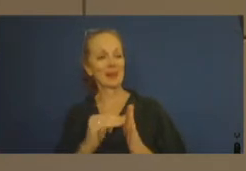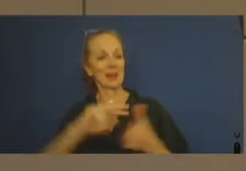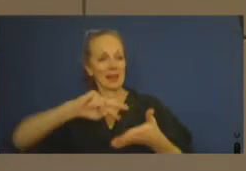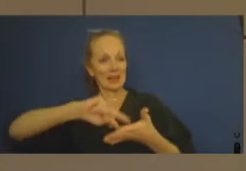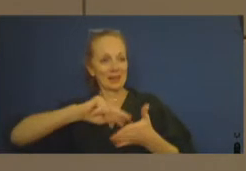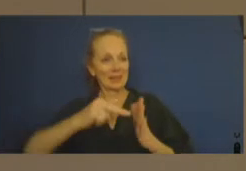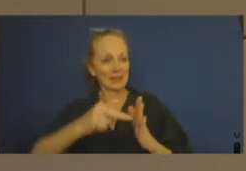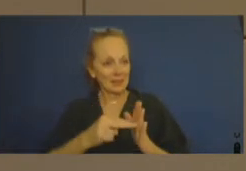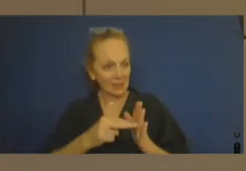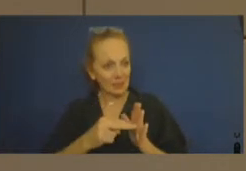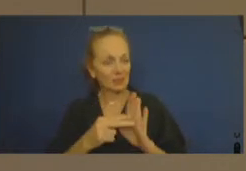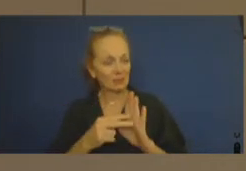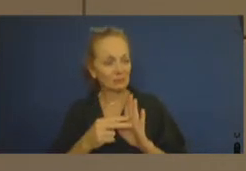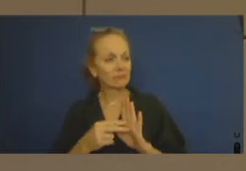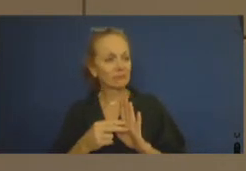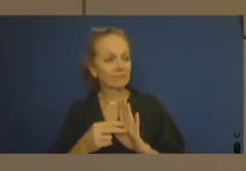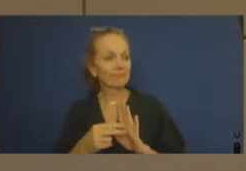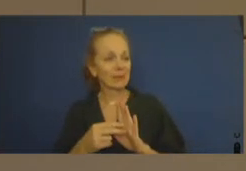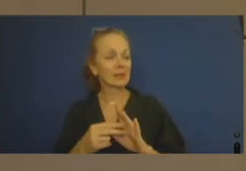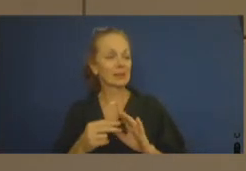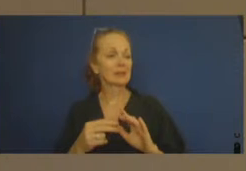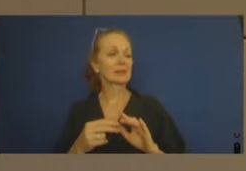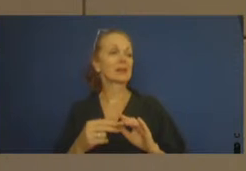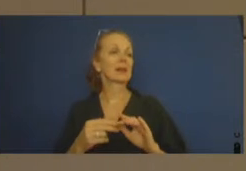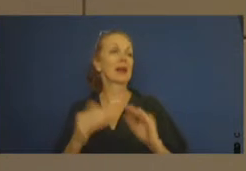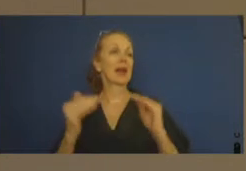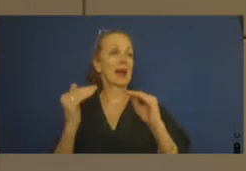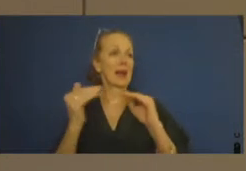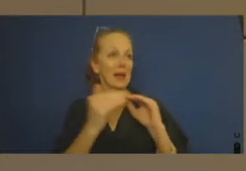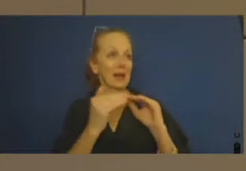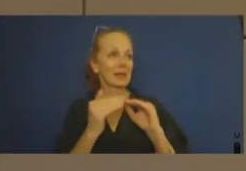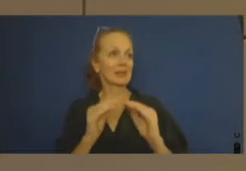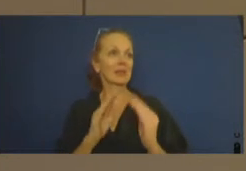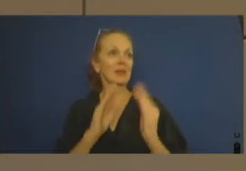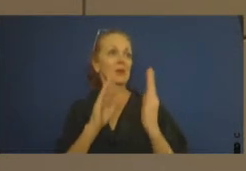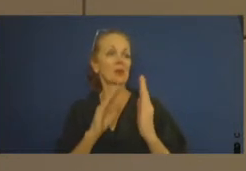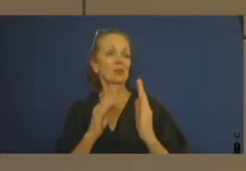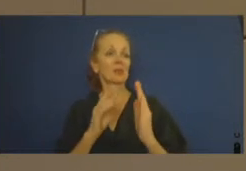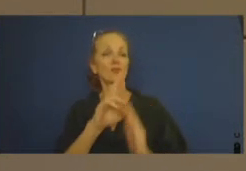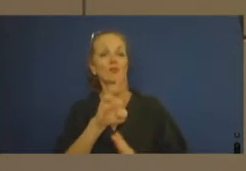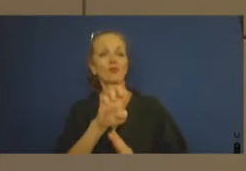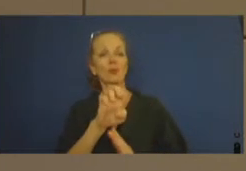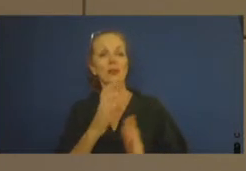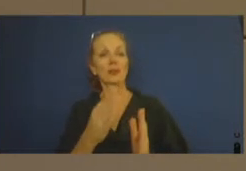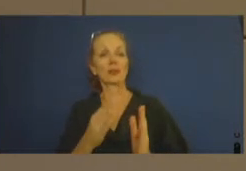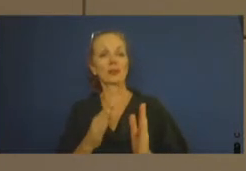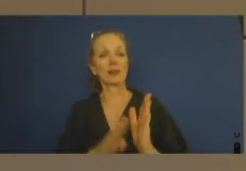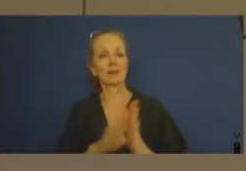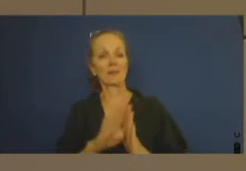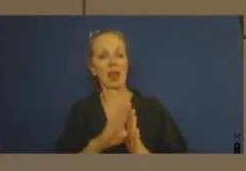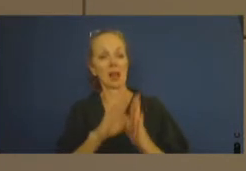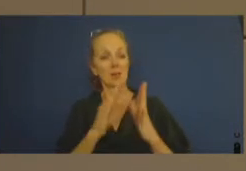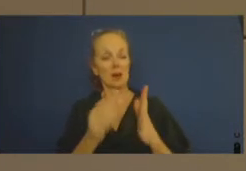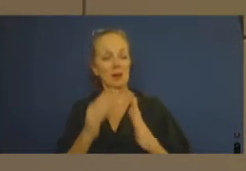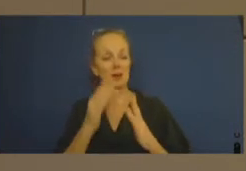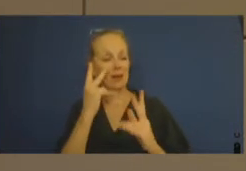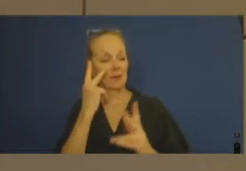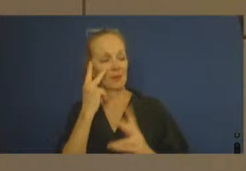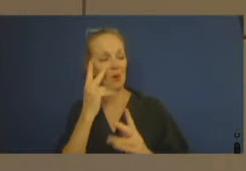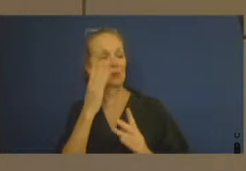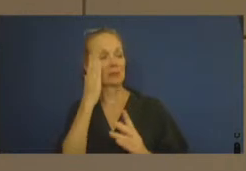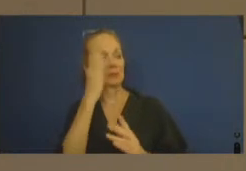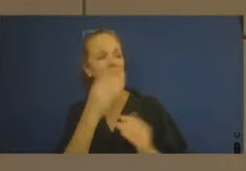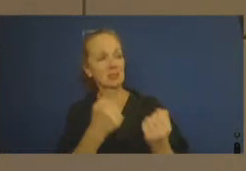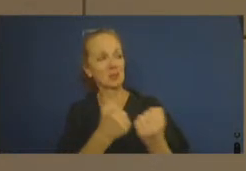deliberate of an equitable approach to redevelopment. So I'm looking forward to supporting this as well. Thank